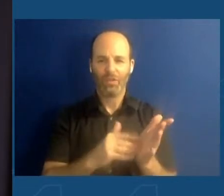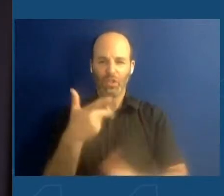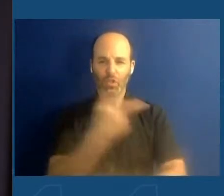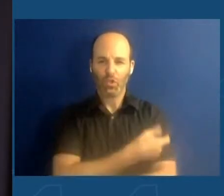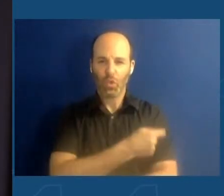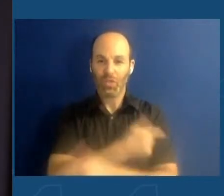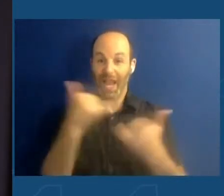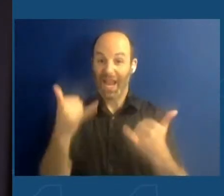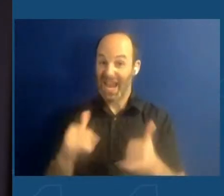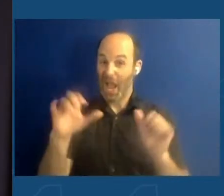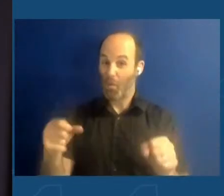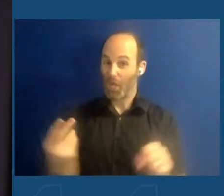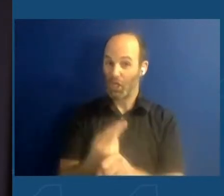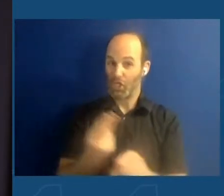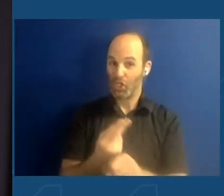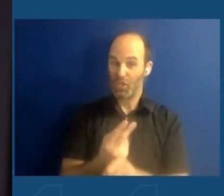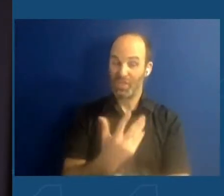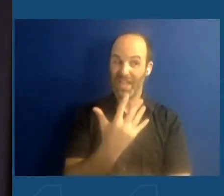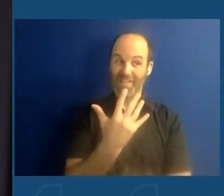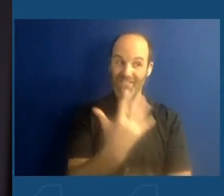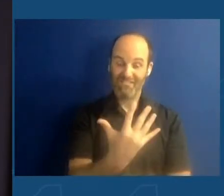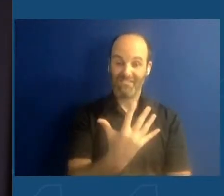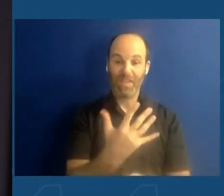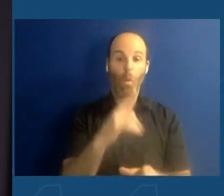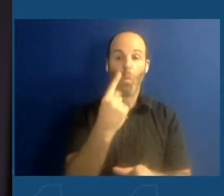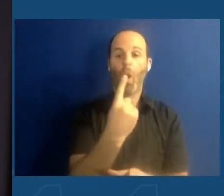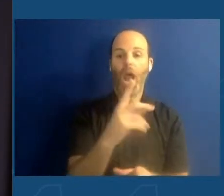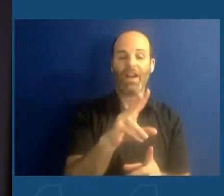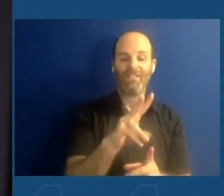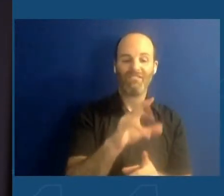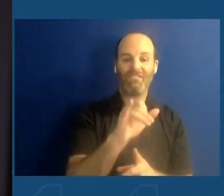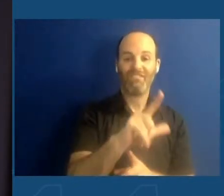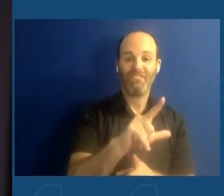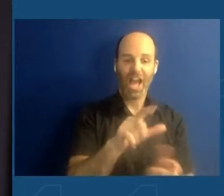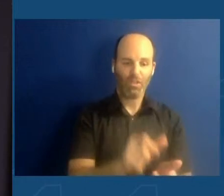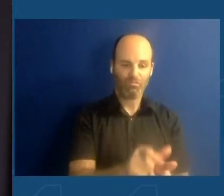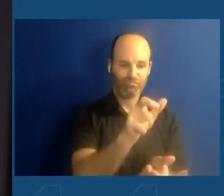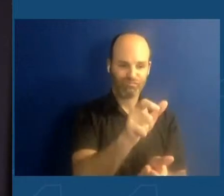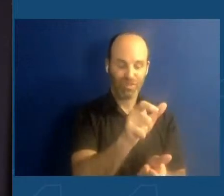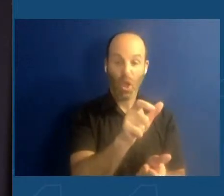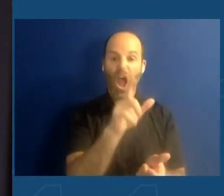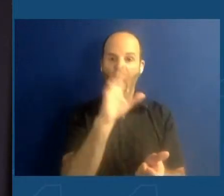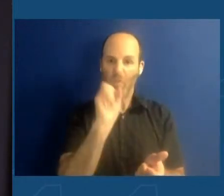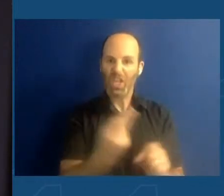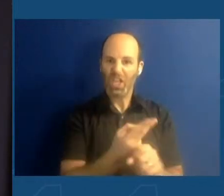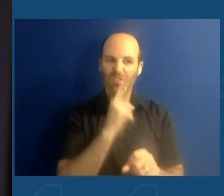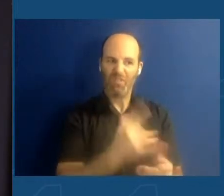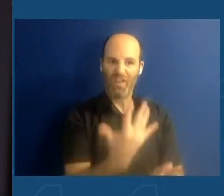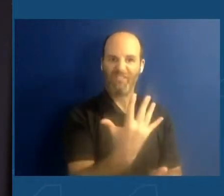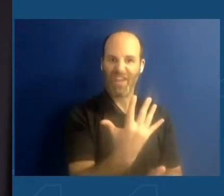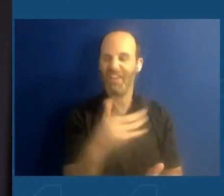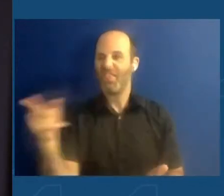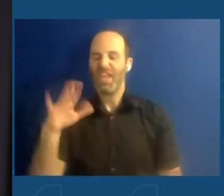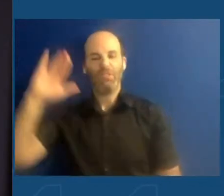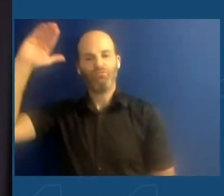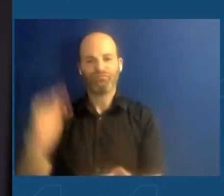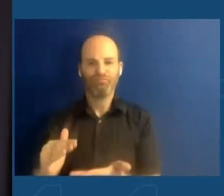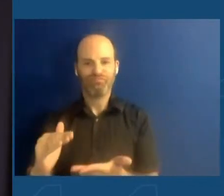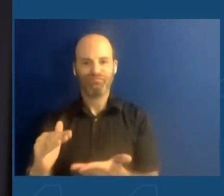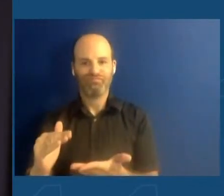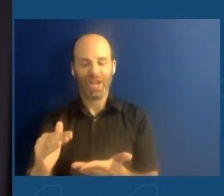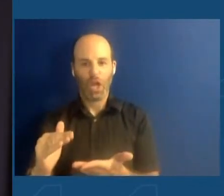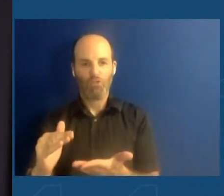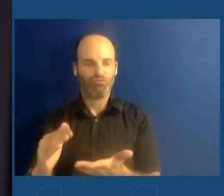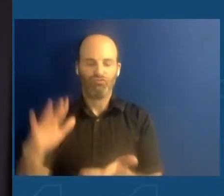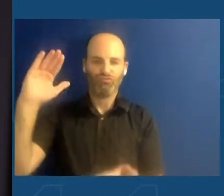vial for 5 instead of 1, you know, they subtracted down the number of vials. My argument is, give us the same number of